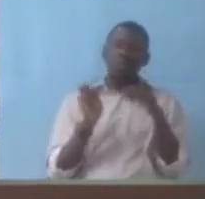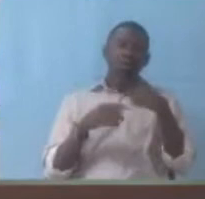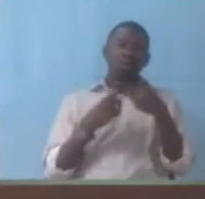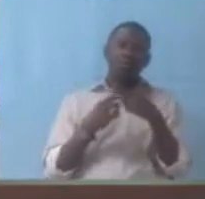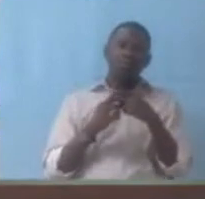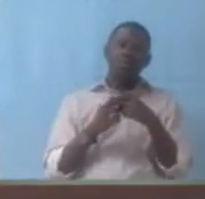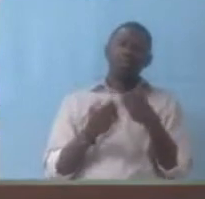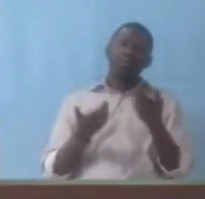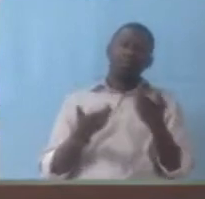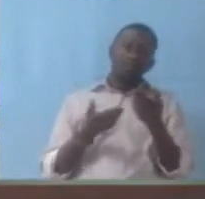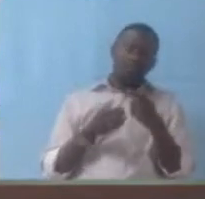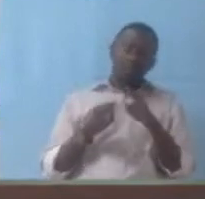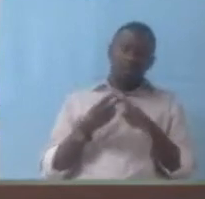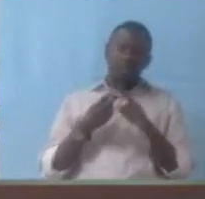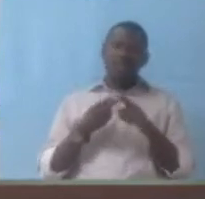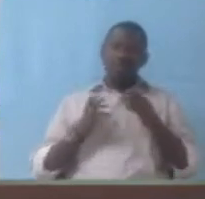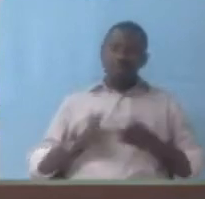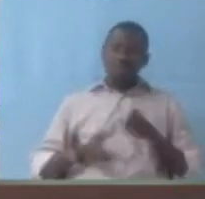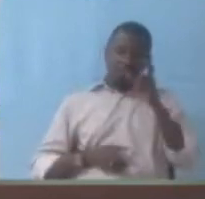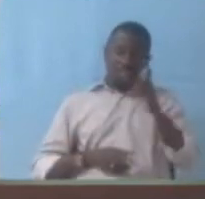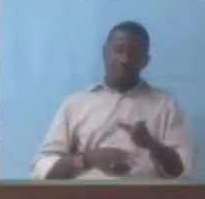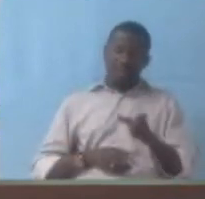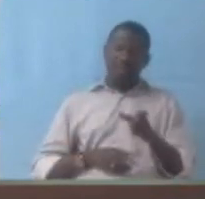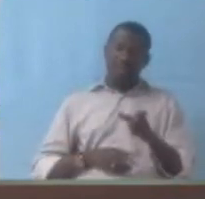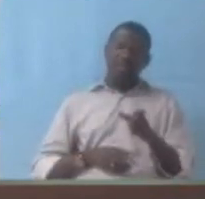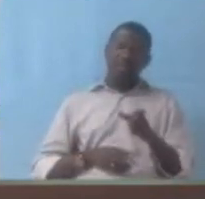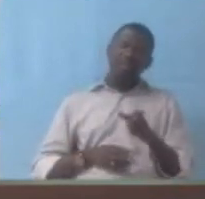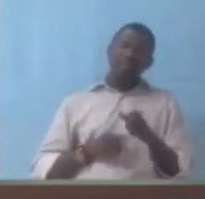the sanctity of the human being,